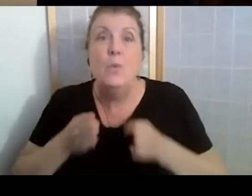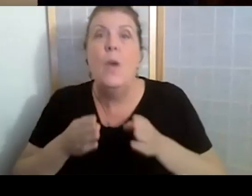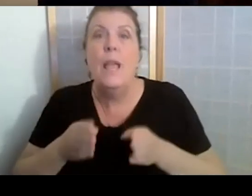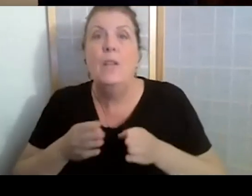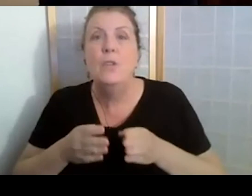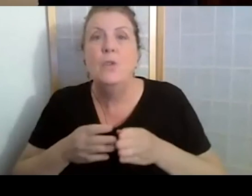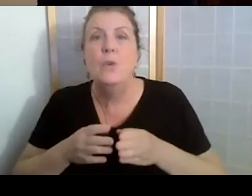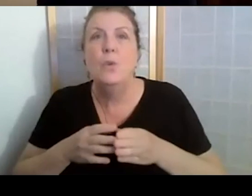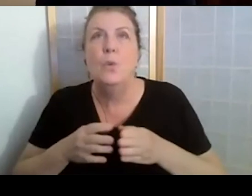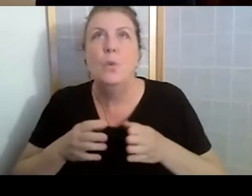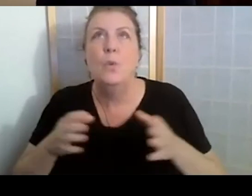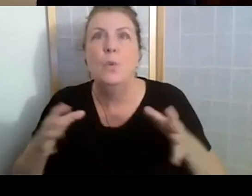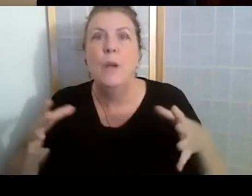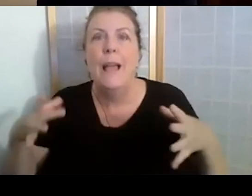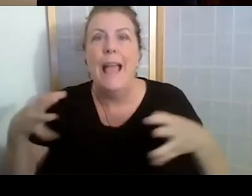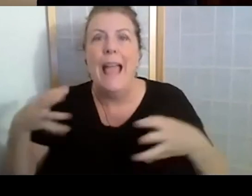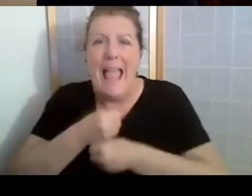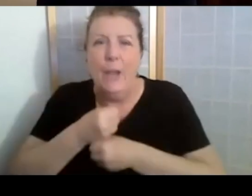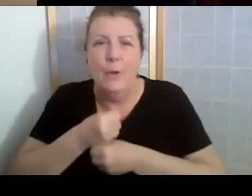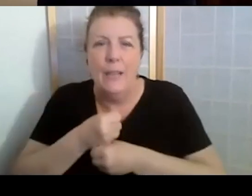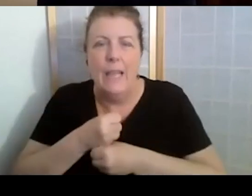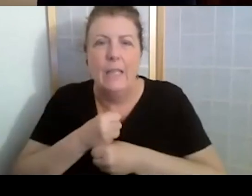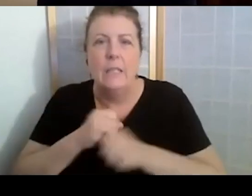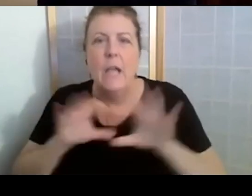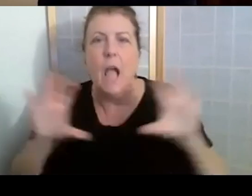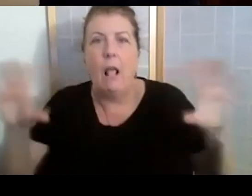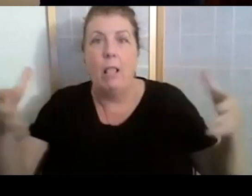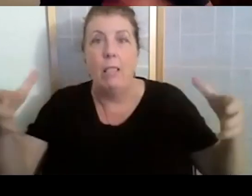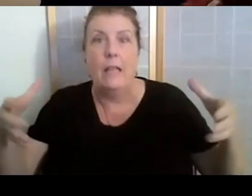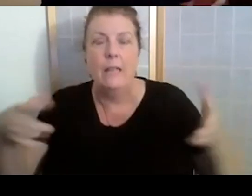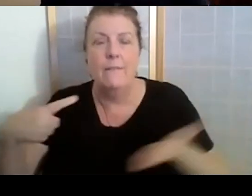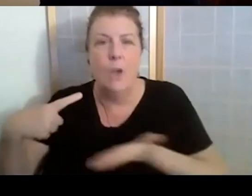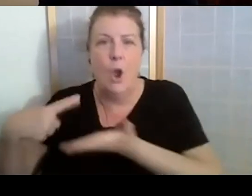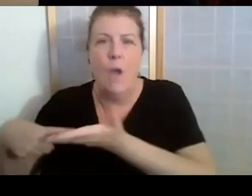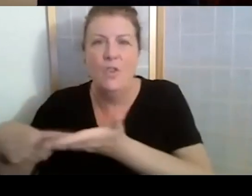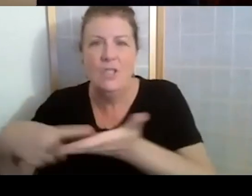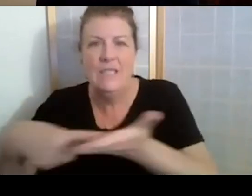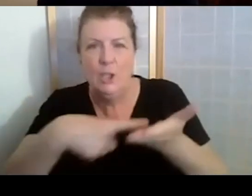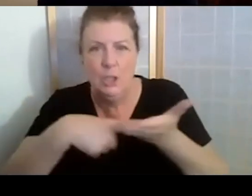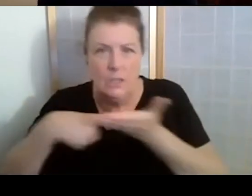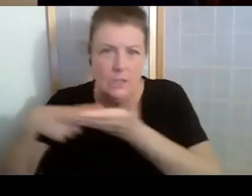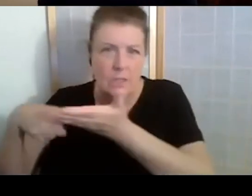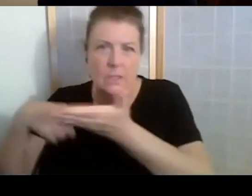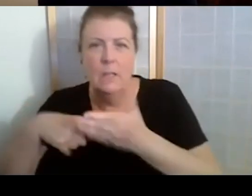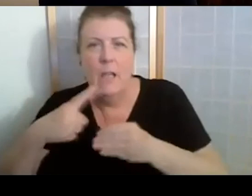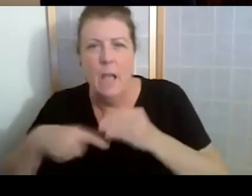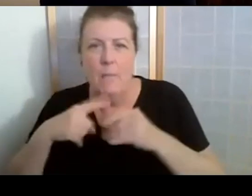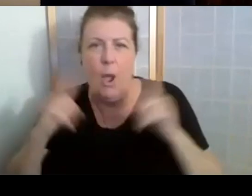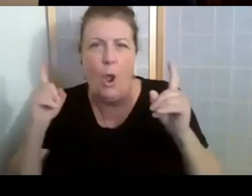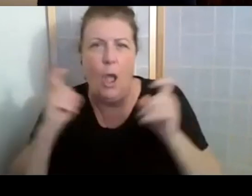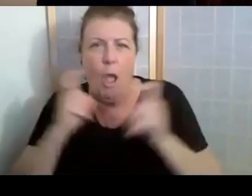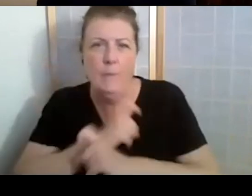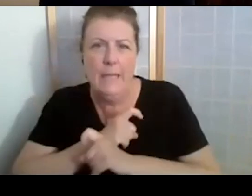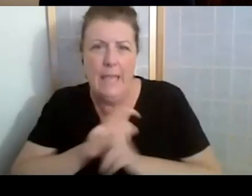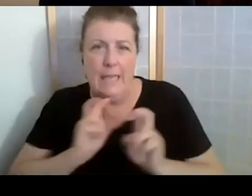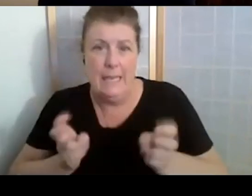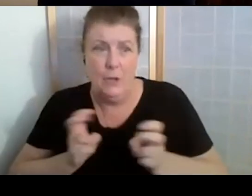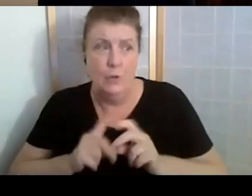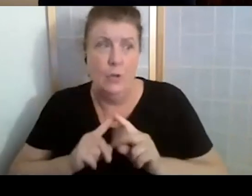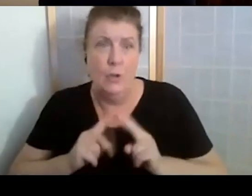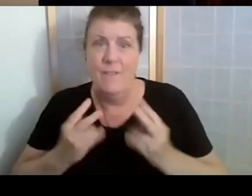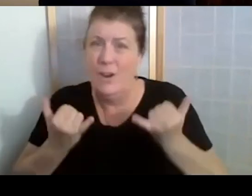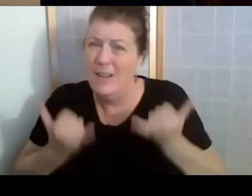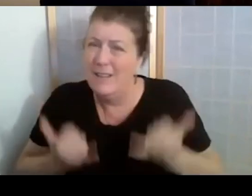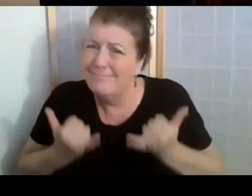conversation about these sorts of complicated issues that, you know, that are very timely. I mean, Cord was